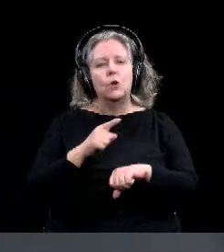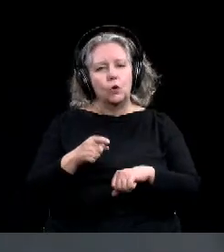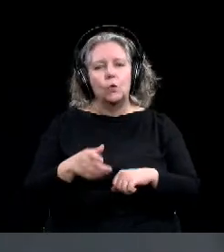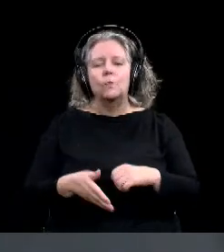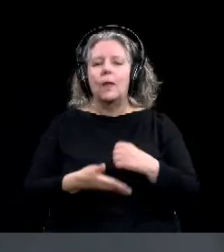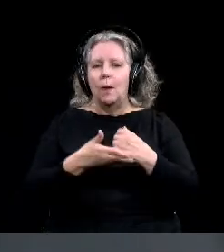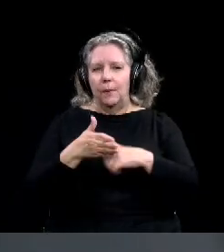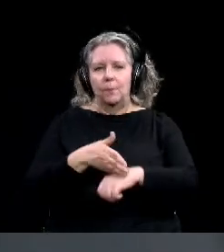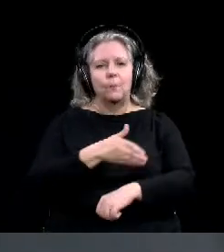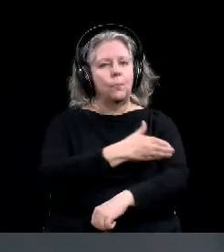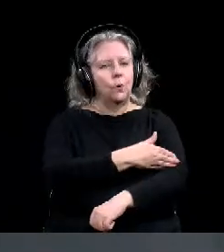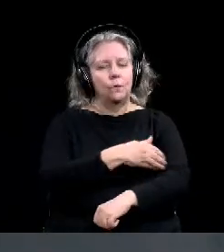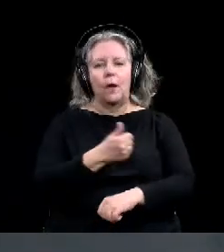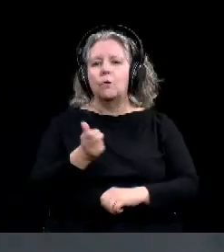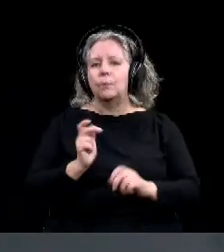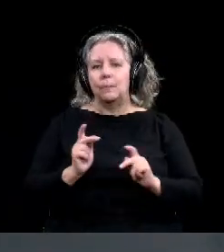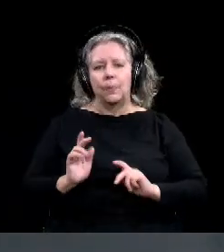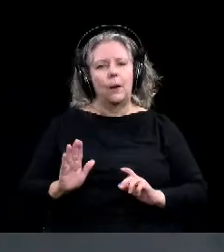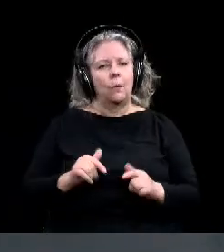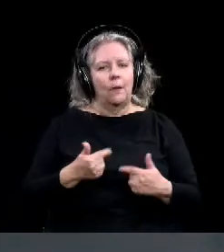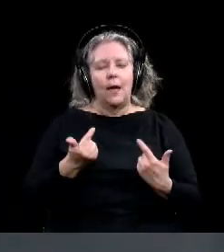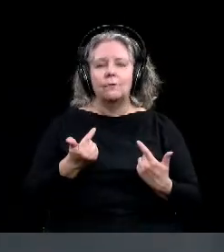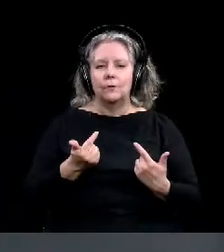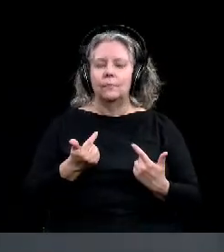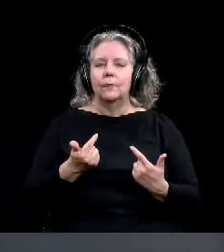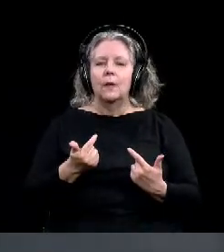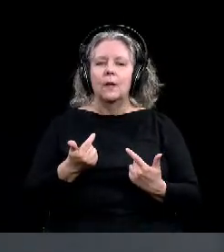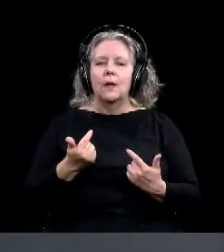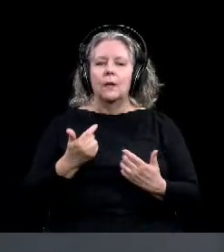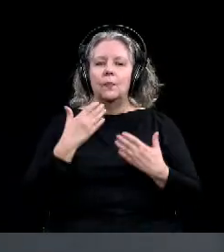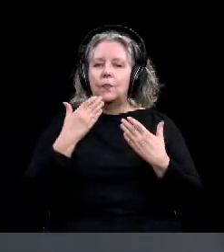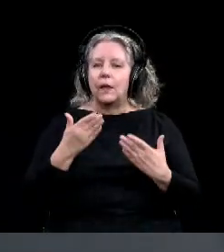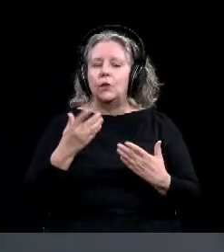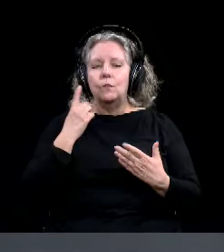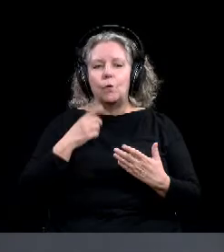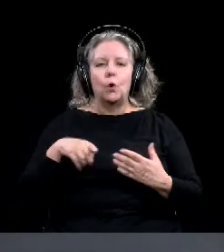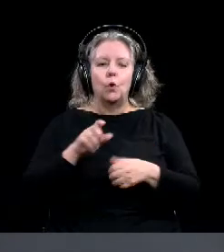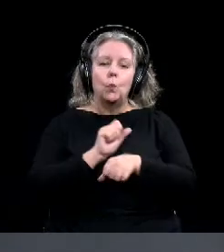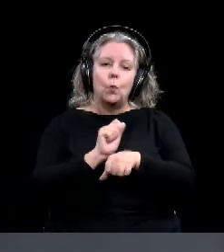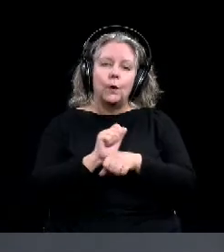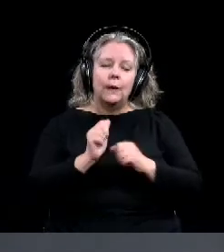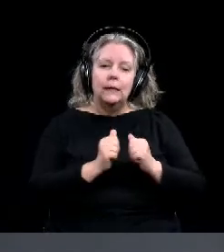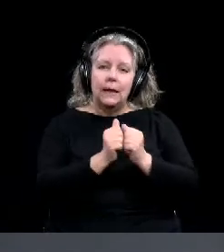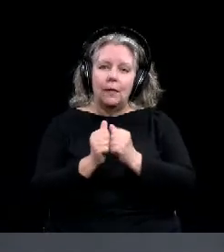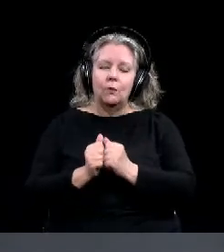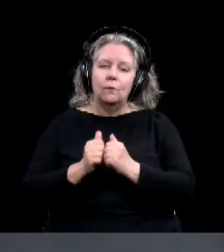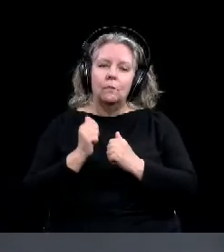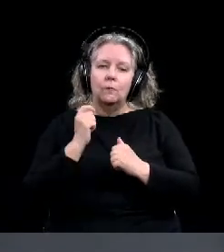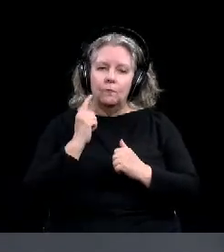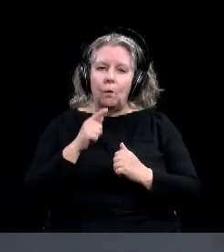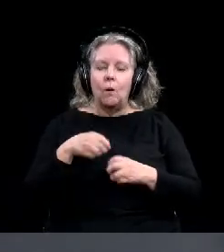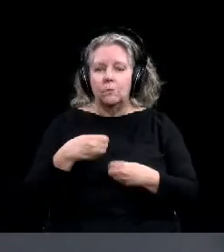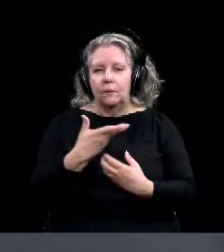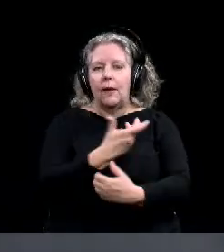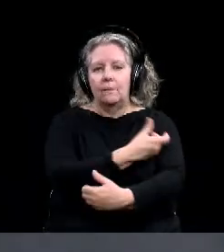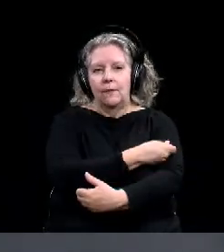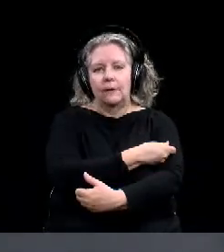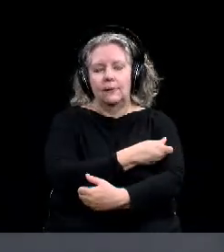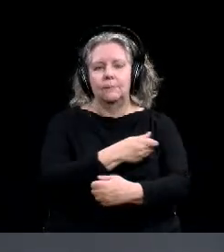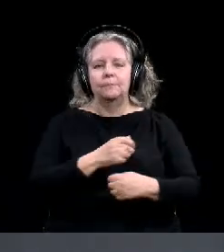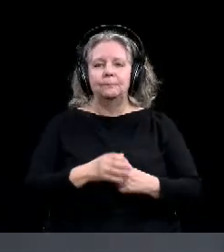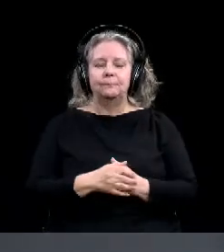our frontline and our most vulnerable citizens. Vaccine supplies remain limited across the country.